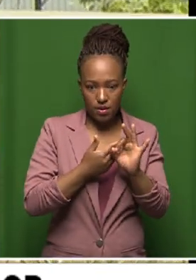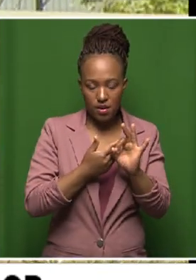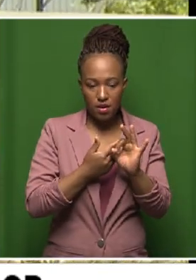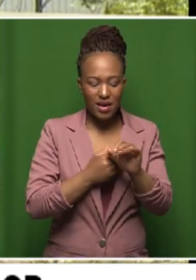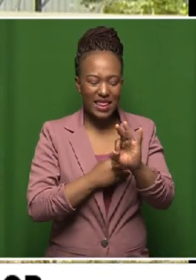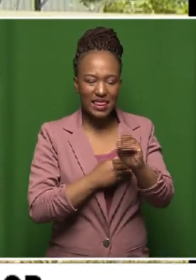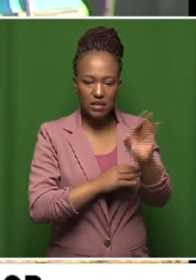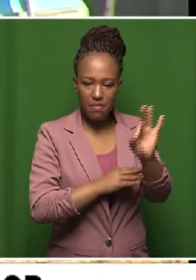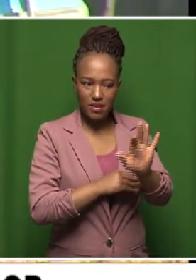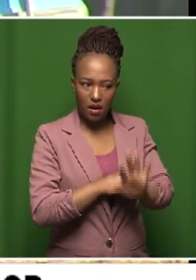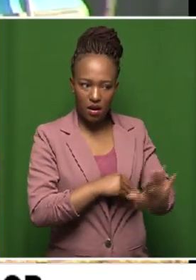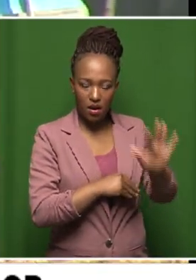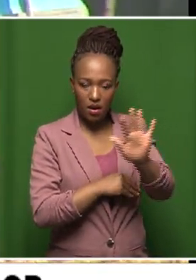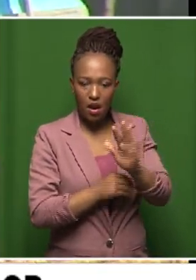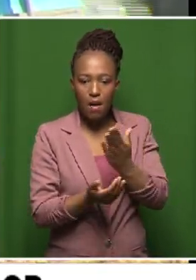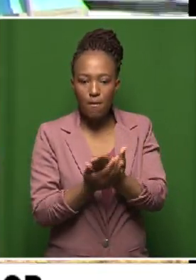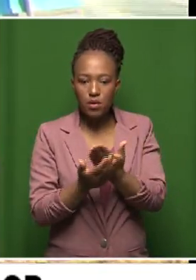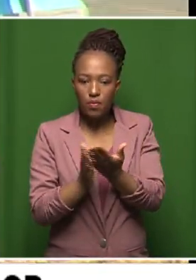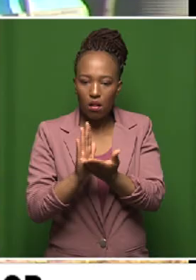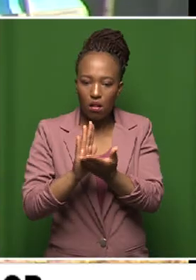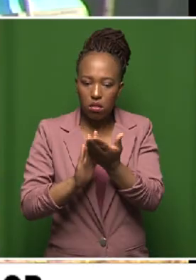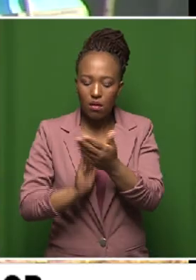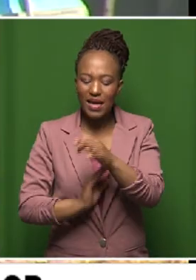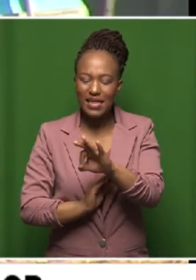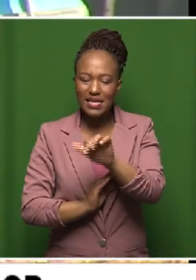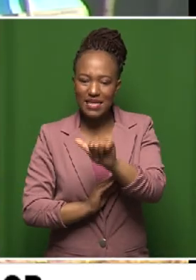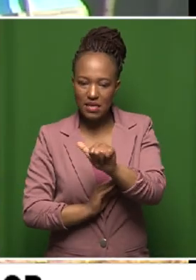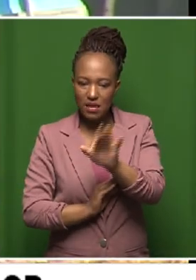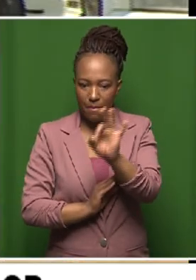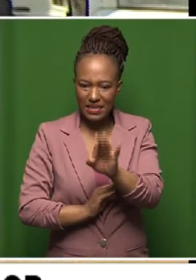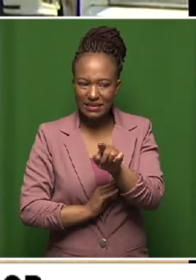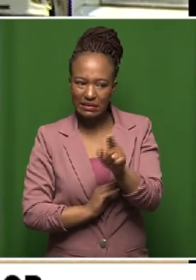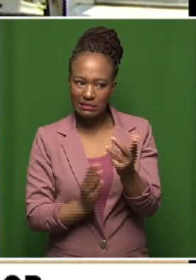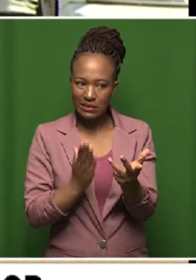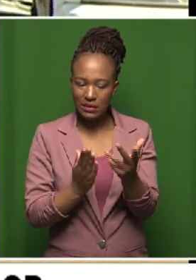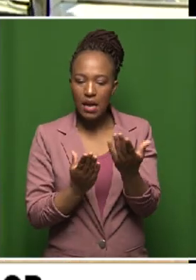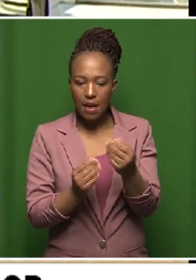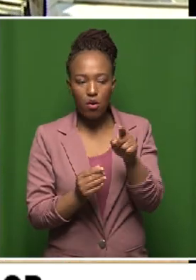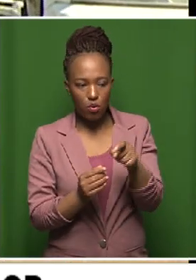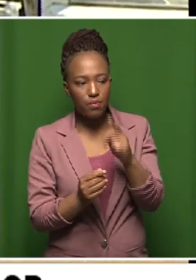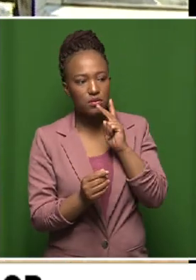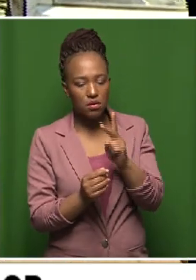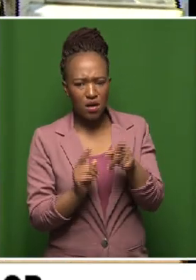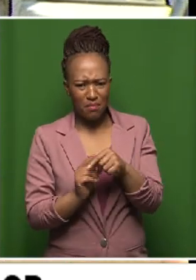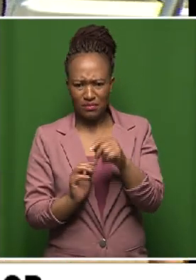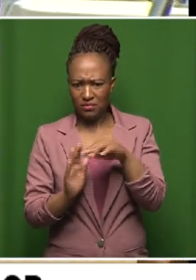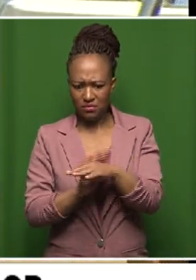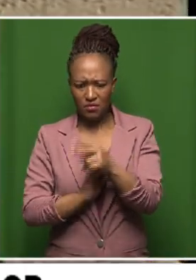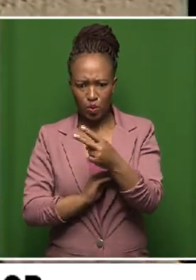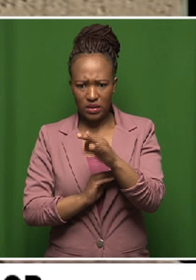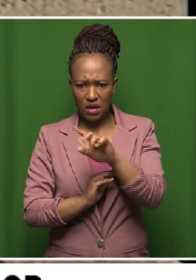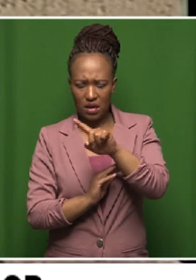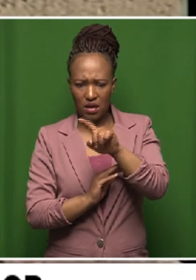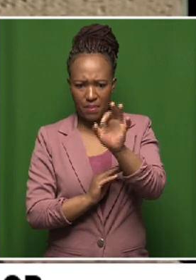30%, will probably go up to about 36%. So that's a number, but perhaps that we should be looking at. Not the 23%, but it's